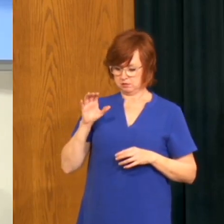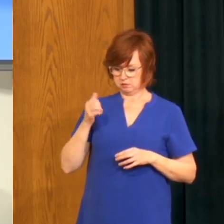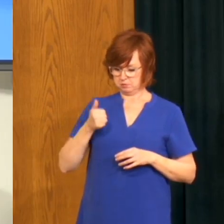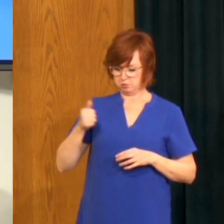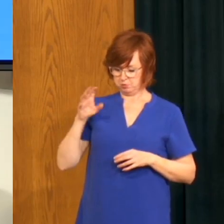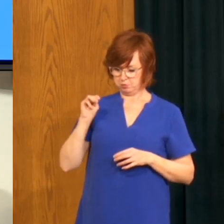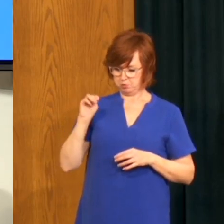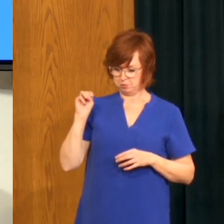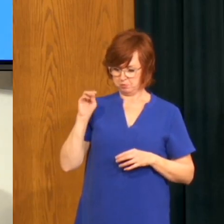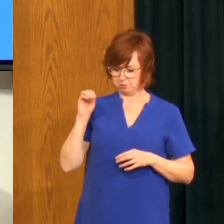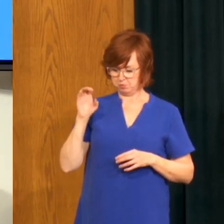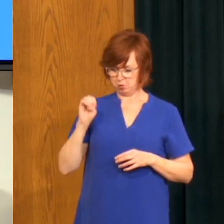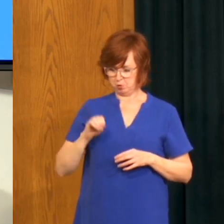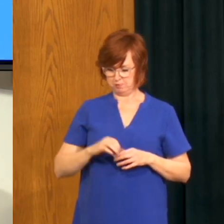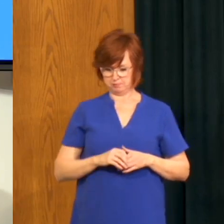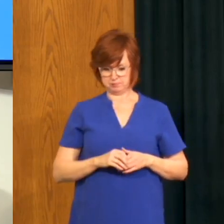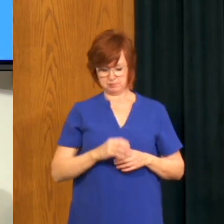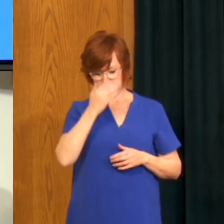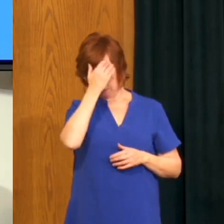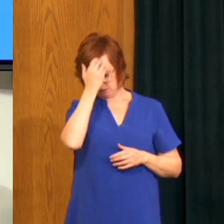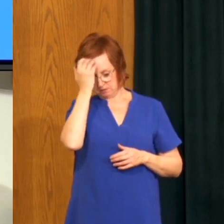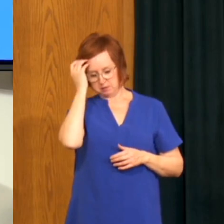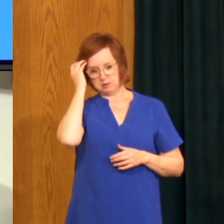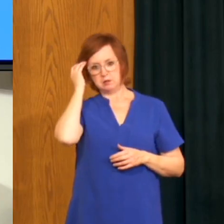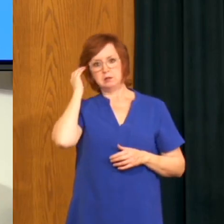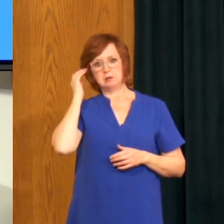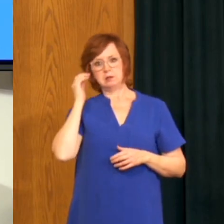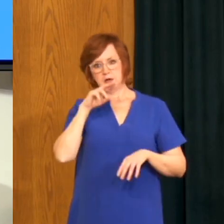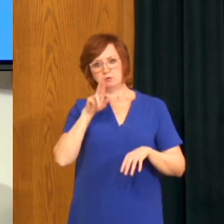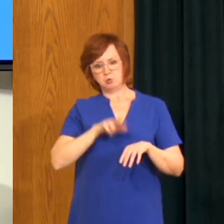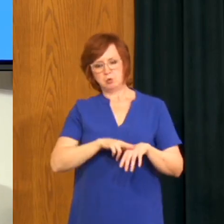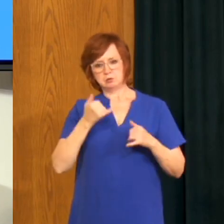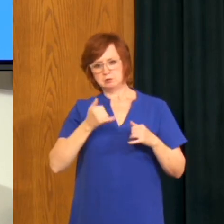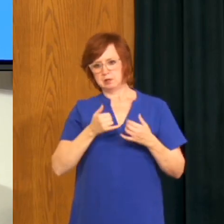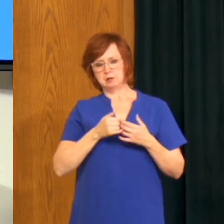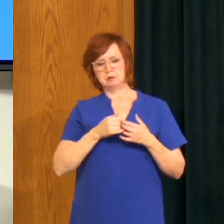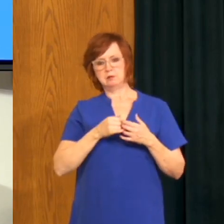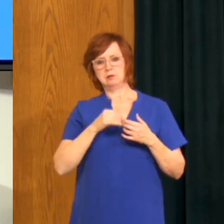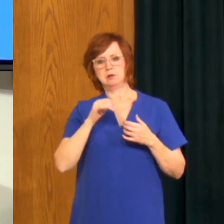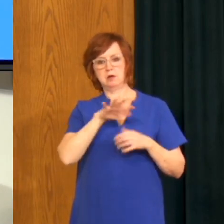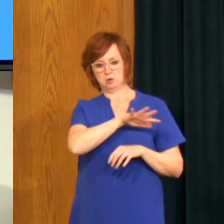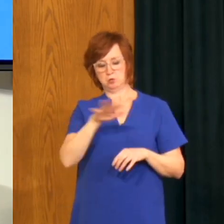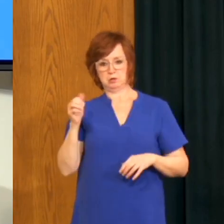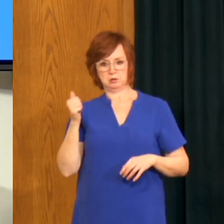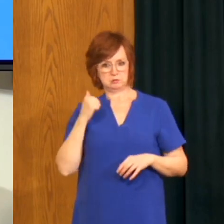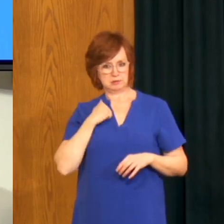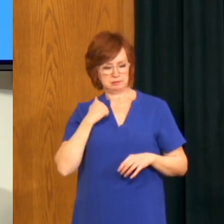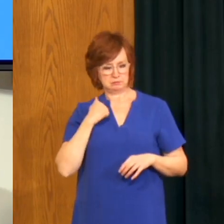that we will have some mixing outside of our borders. There has been